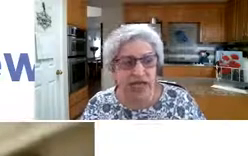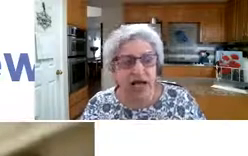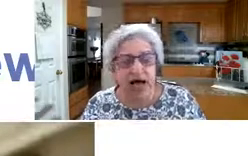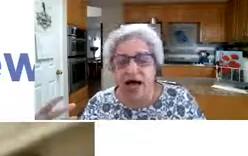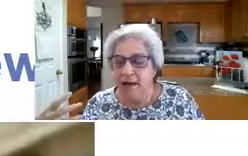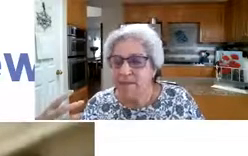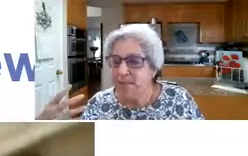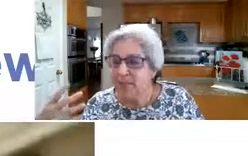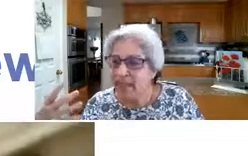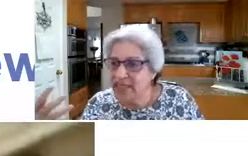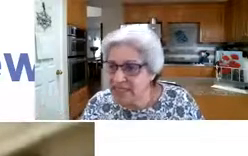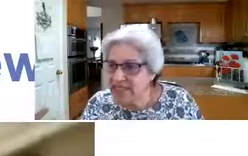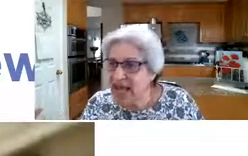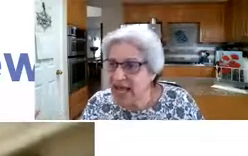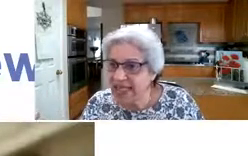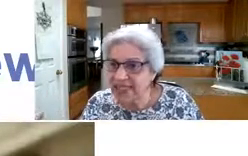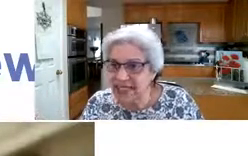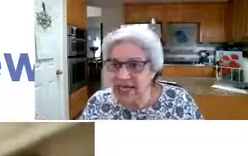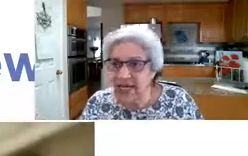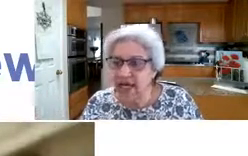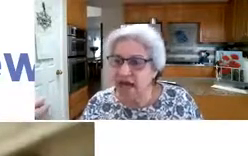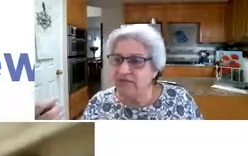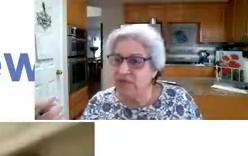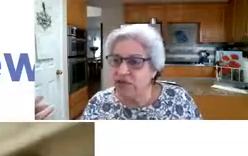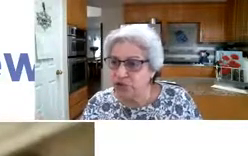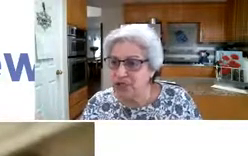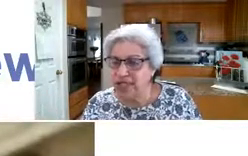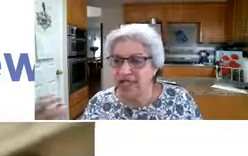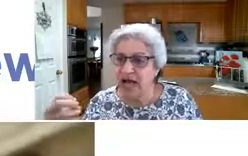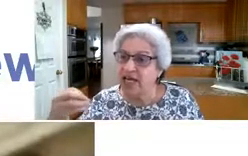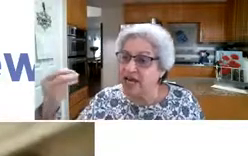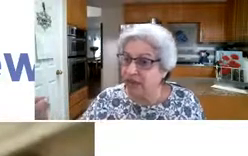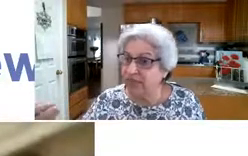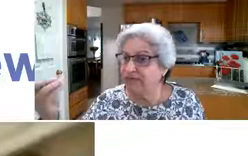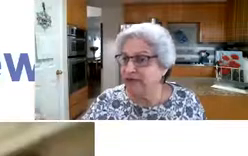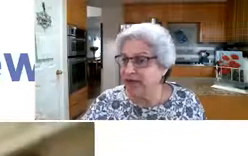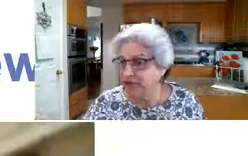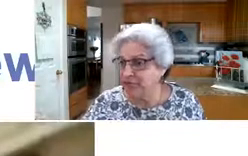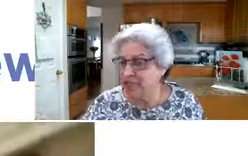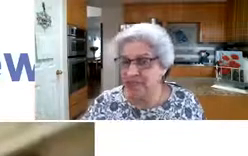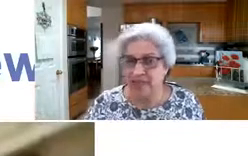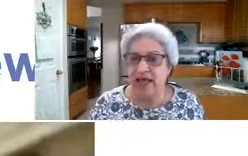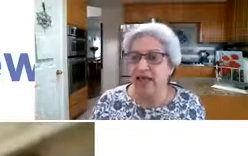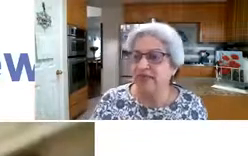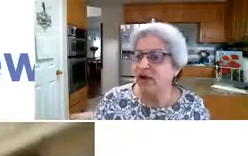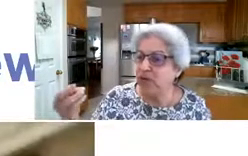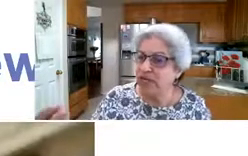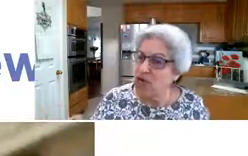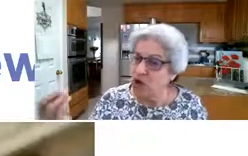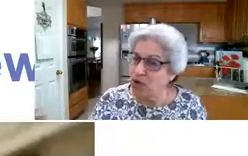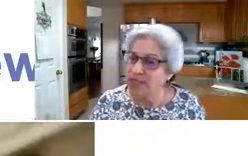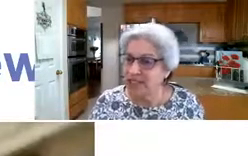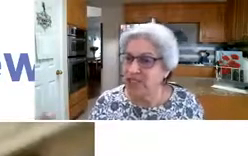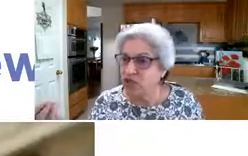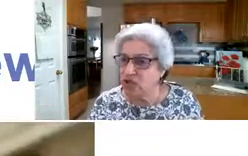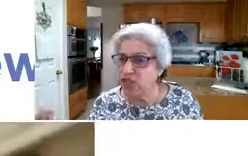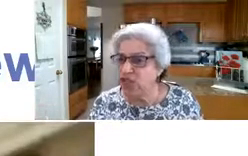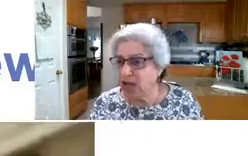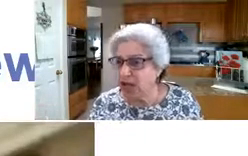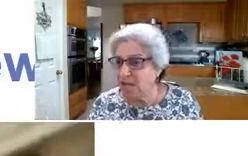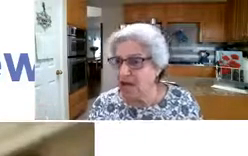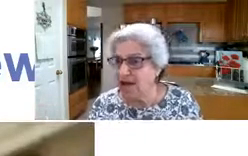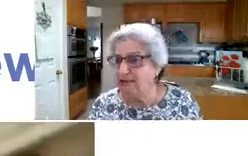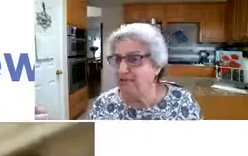research. This is the idea of using another virus that we know does a